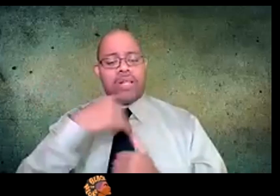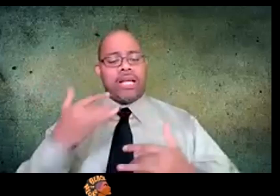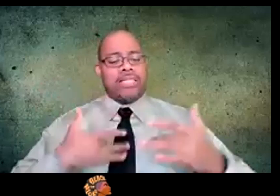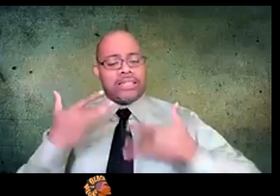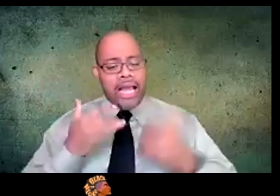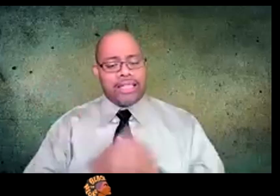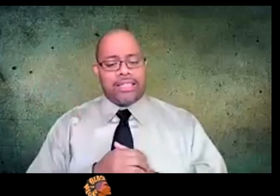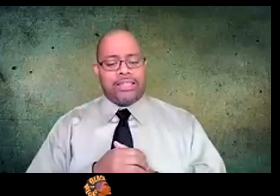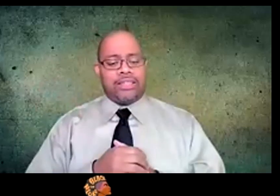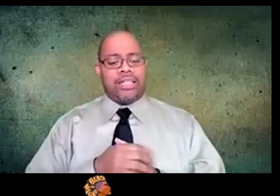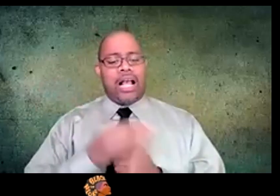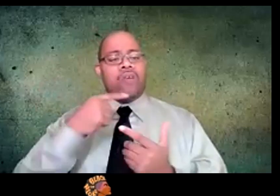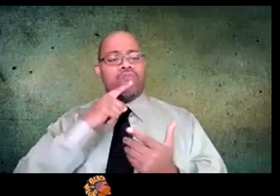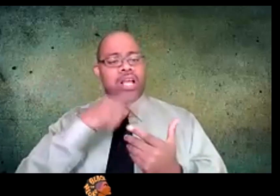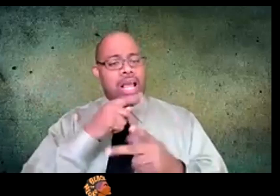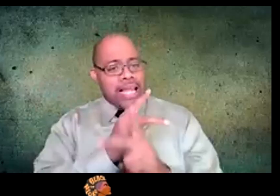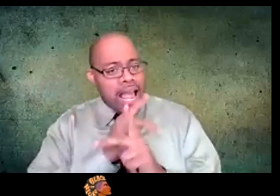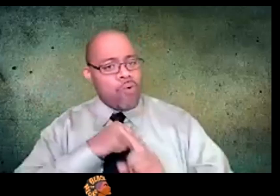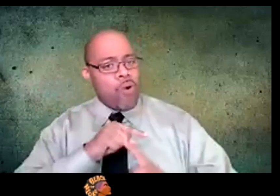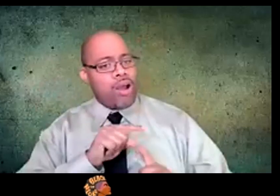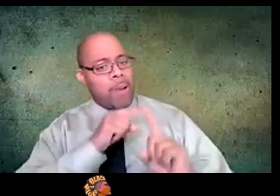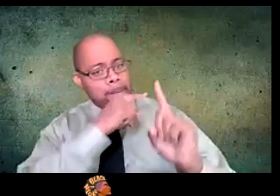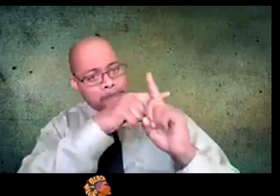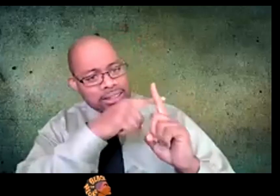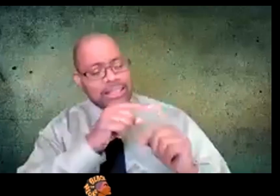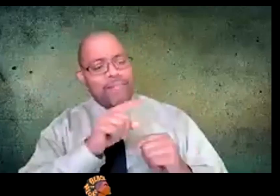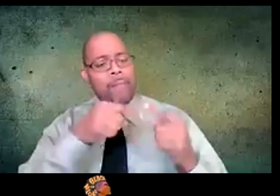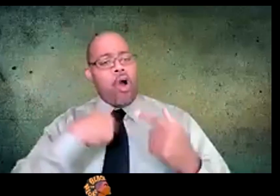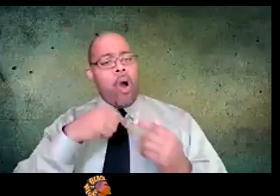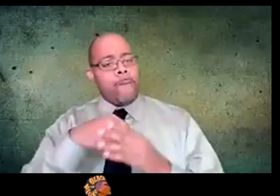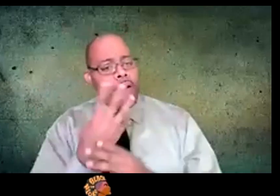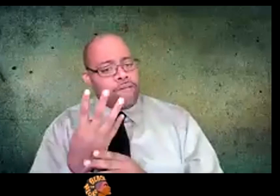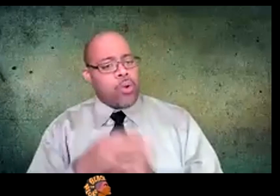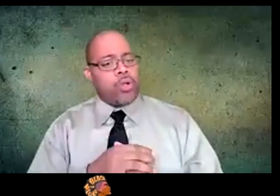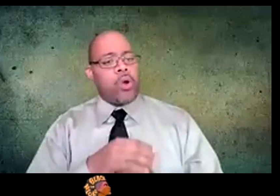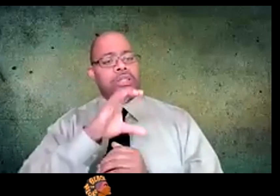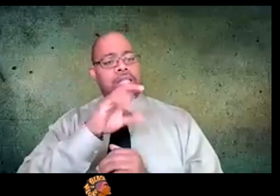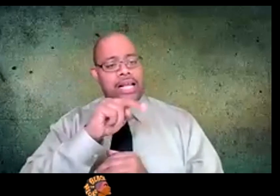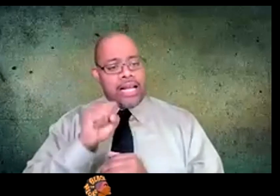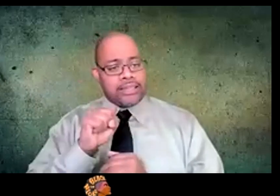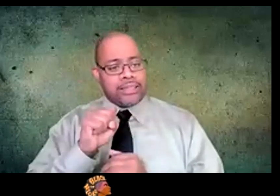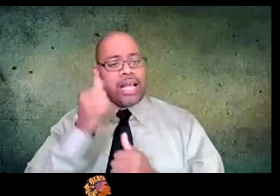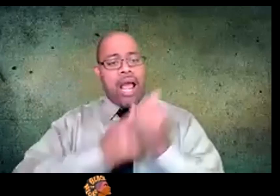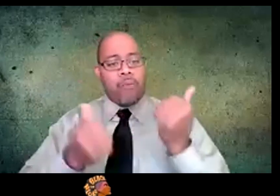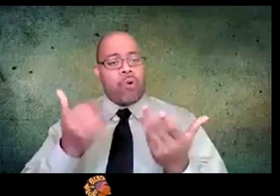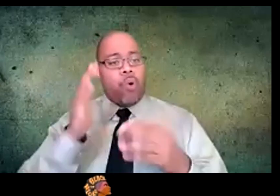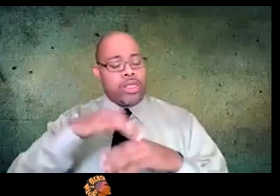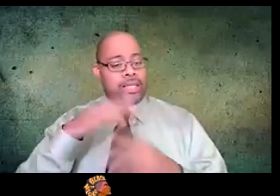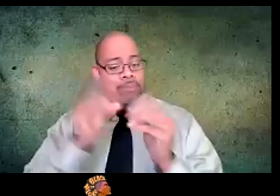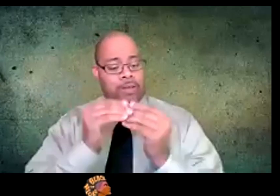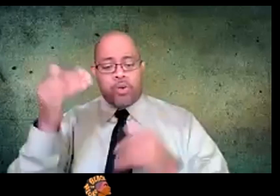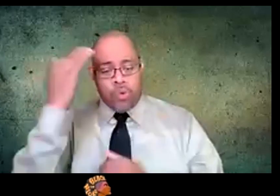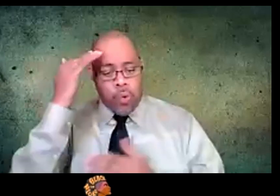and while being cautiously optimistic about our portfolio. I mean, CNS, as everyone on this call probably knows,